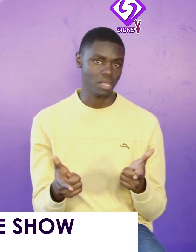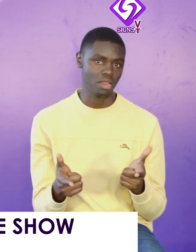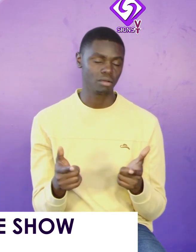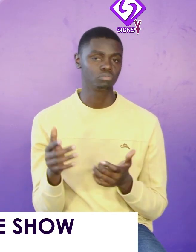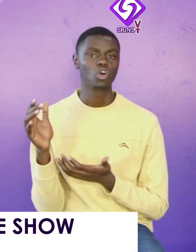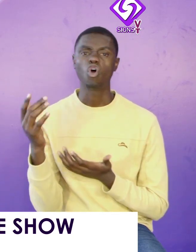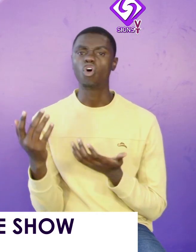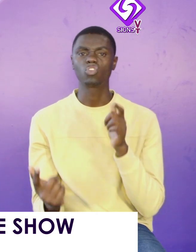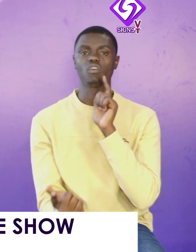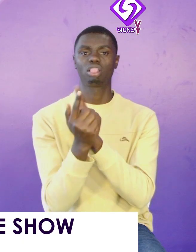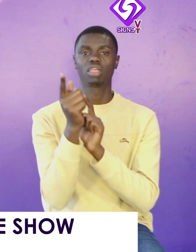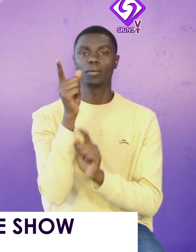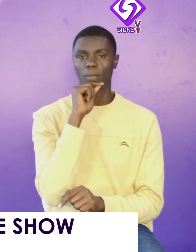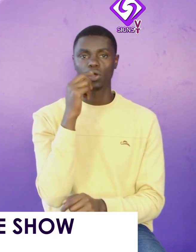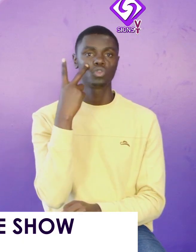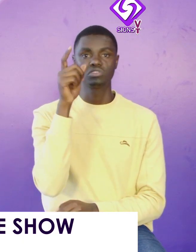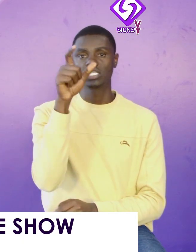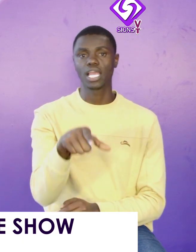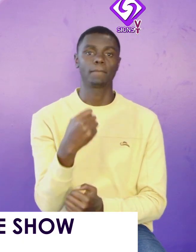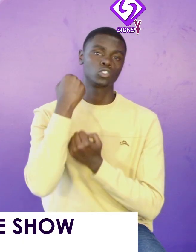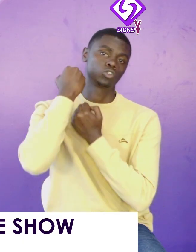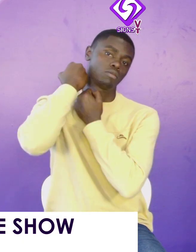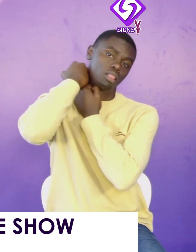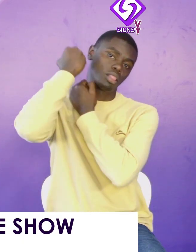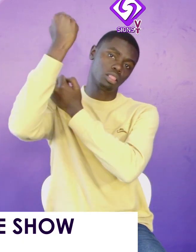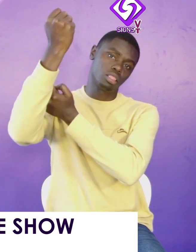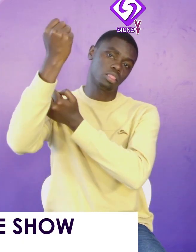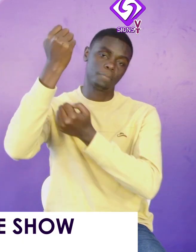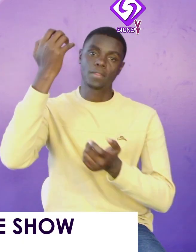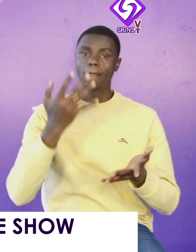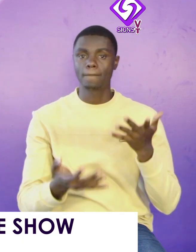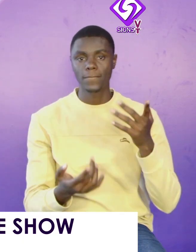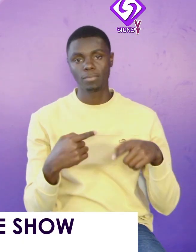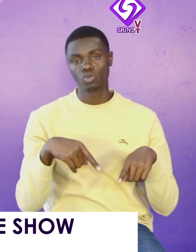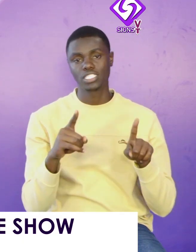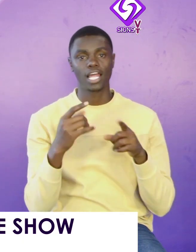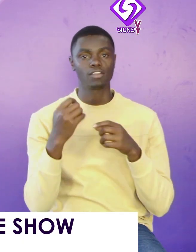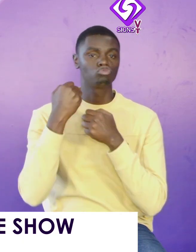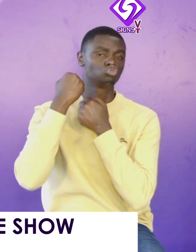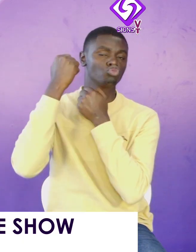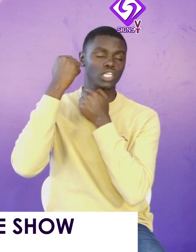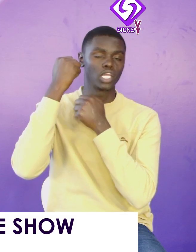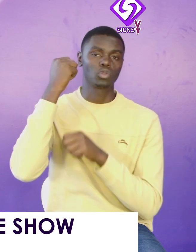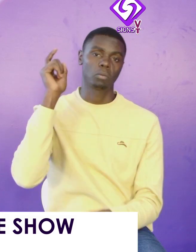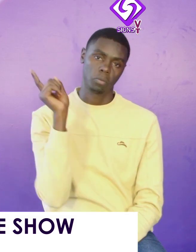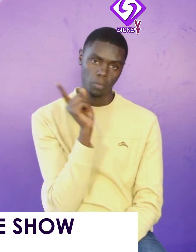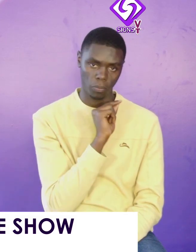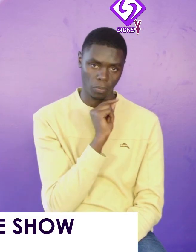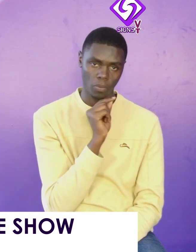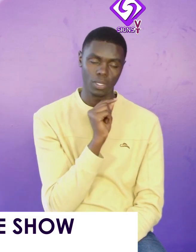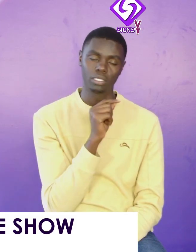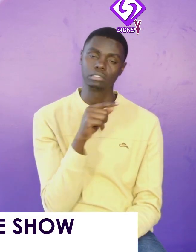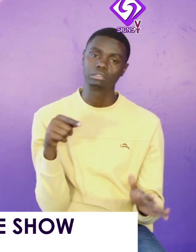even encountered it. You've seen somebody commit suicide. Maybe you yourself has been suicidal. It is a